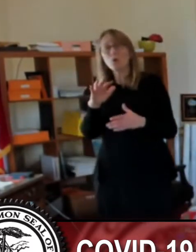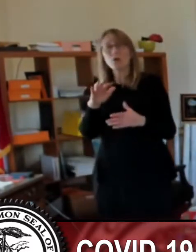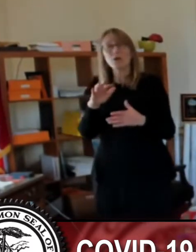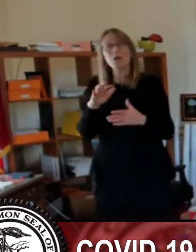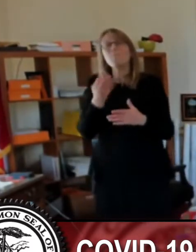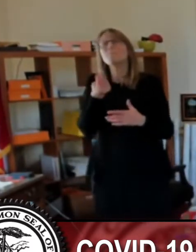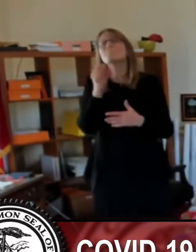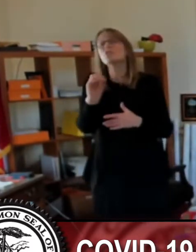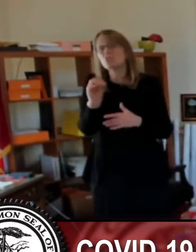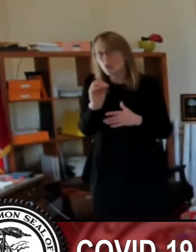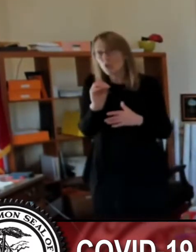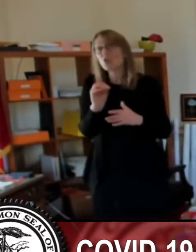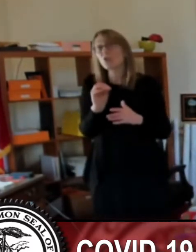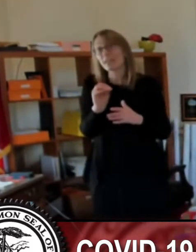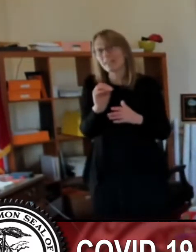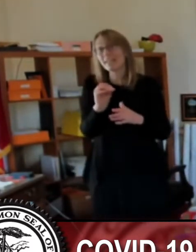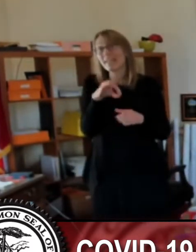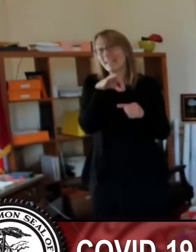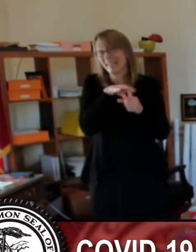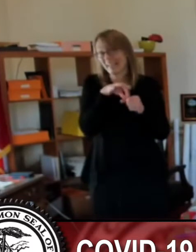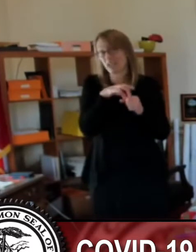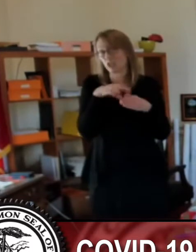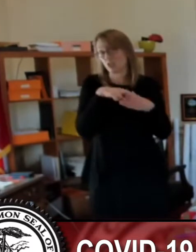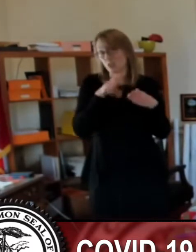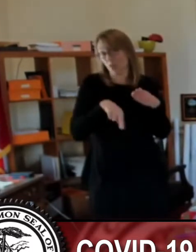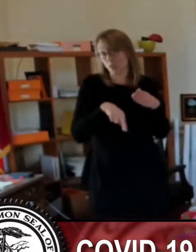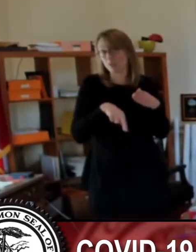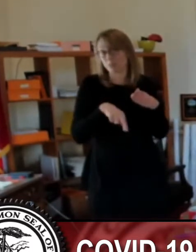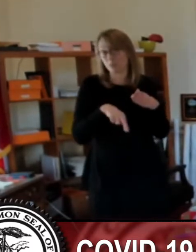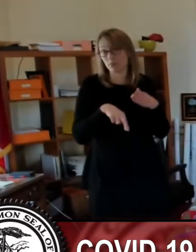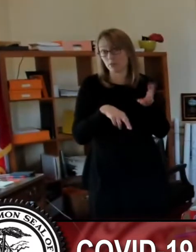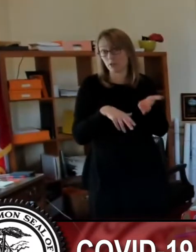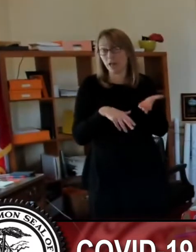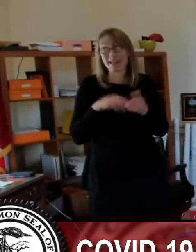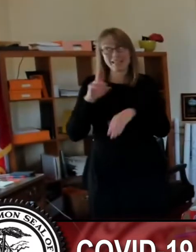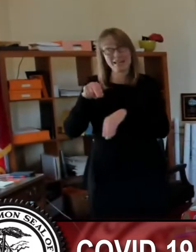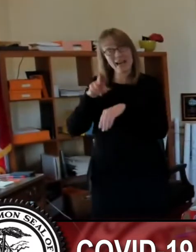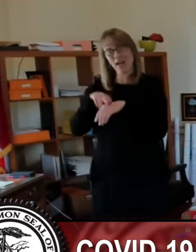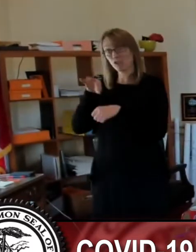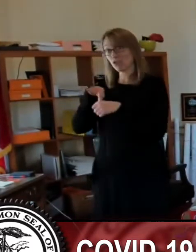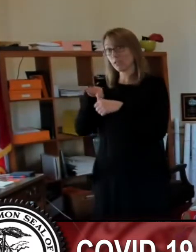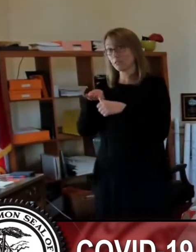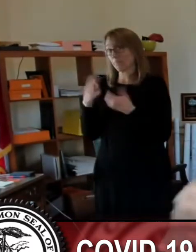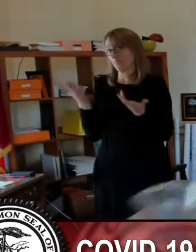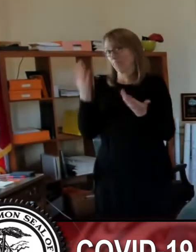Missouri elections. I don't know if we'll know the results of the national election or not.